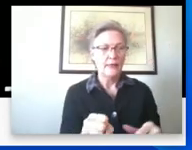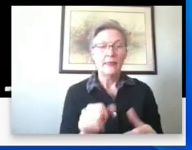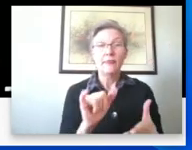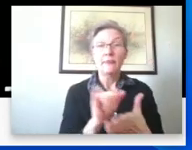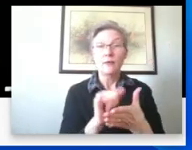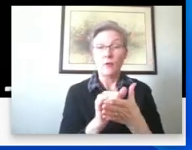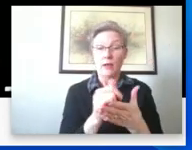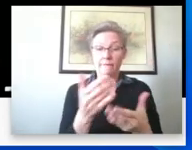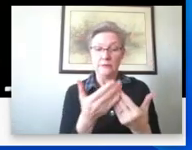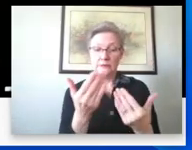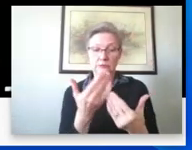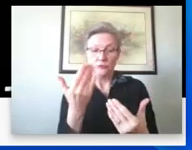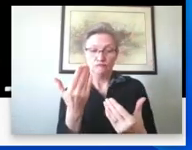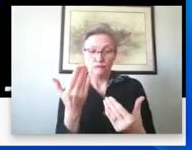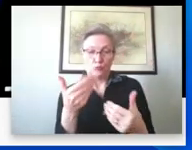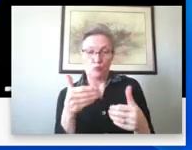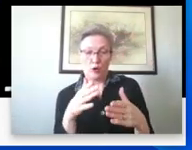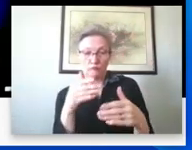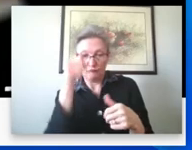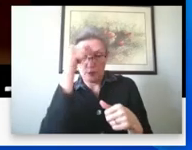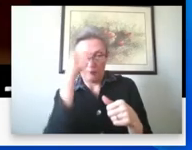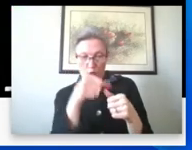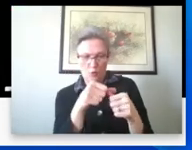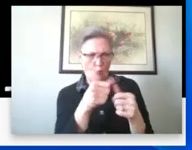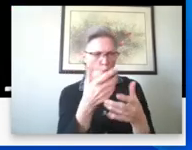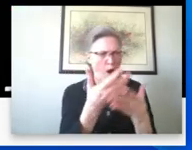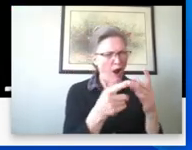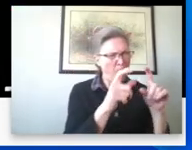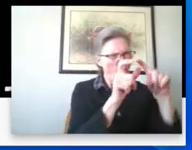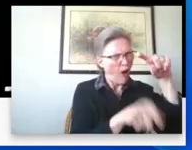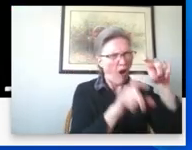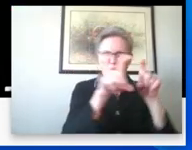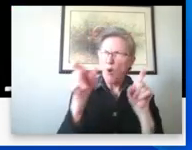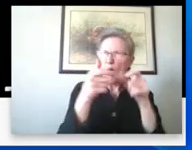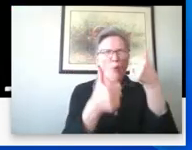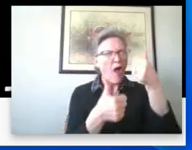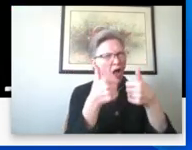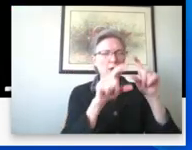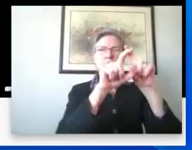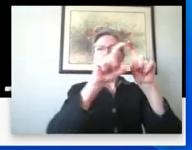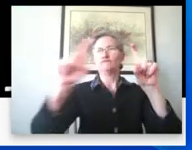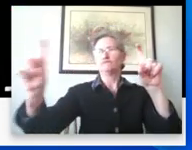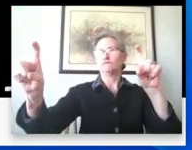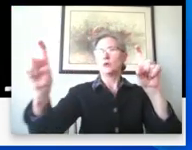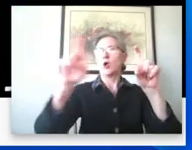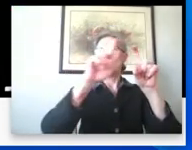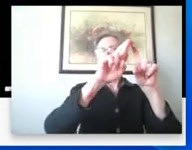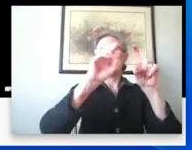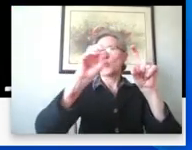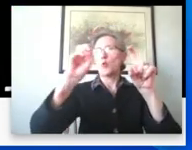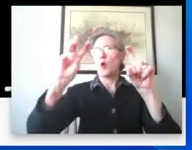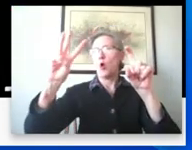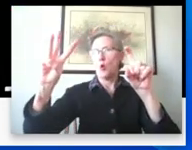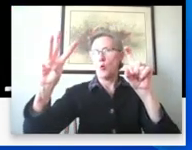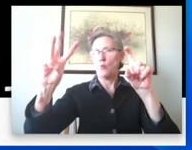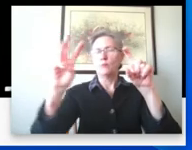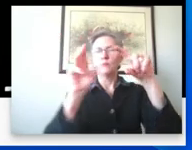time remembering which is what way, okay? So my columns go this way.